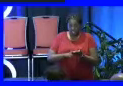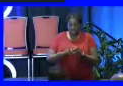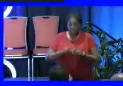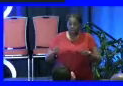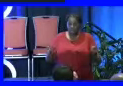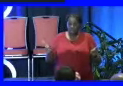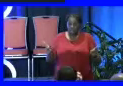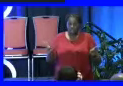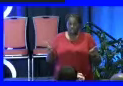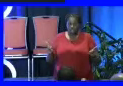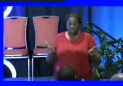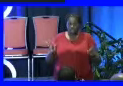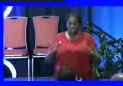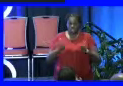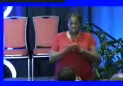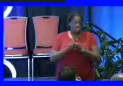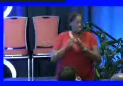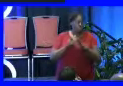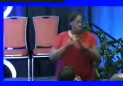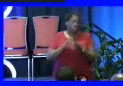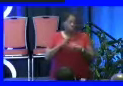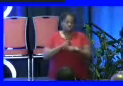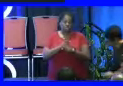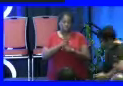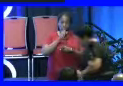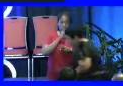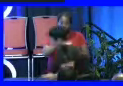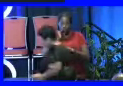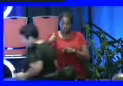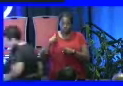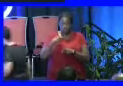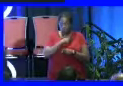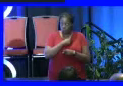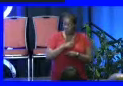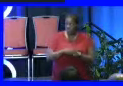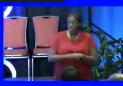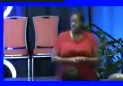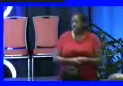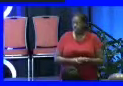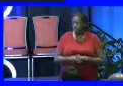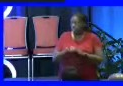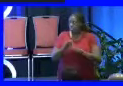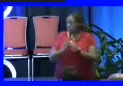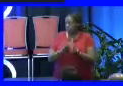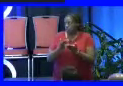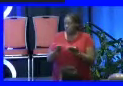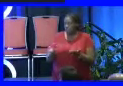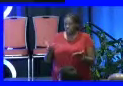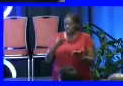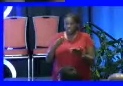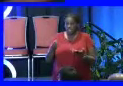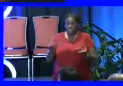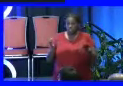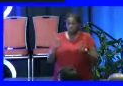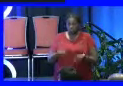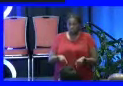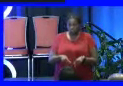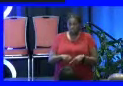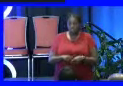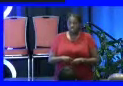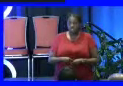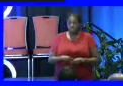But as far as challenges go, it's just making sure we get through the legalese and the agreements